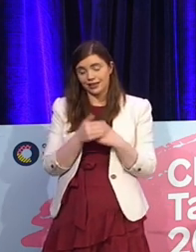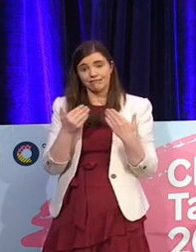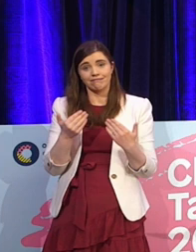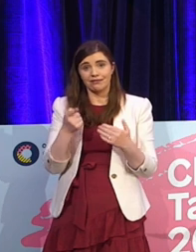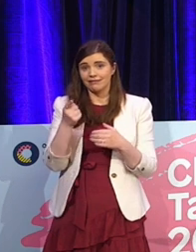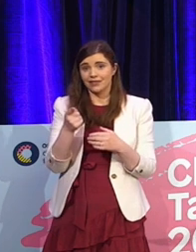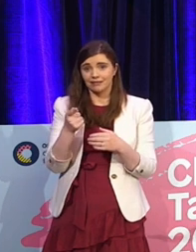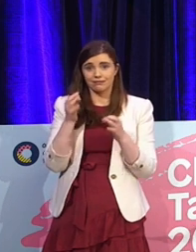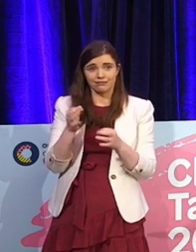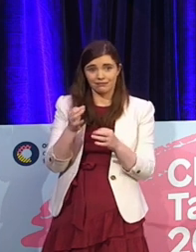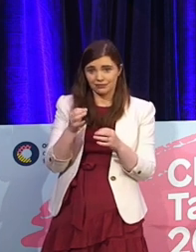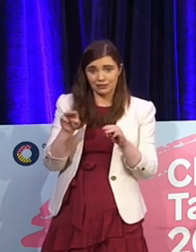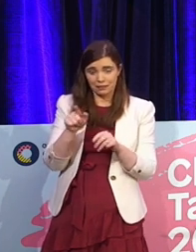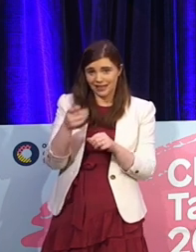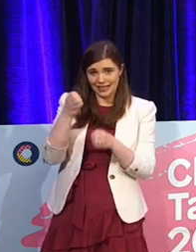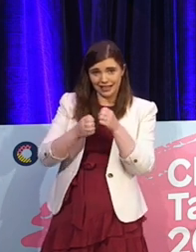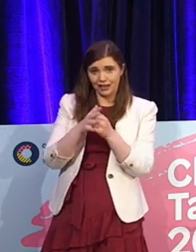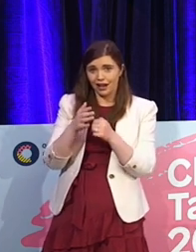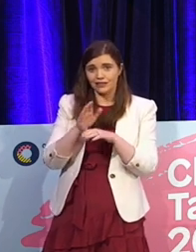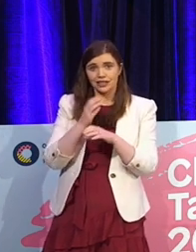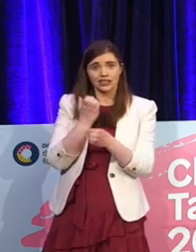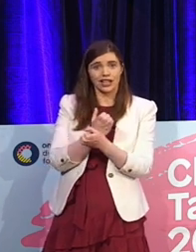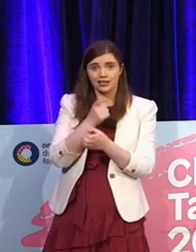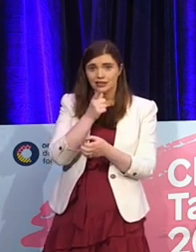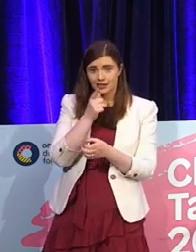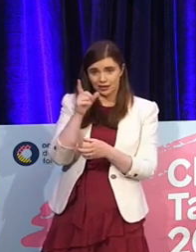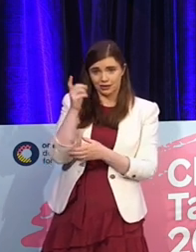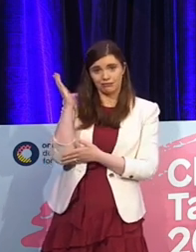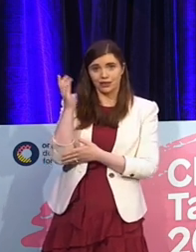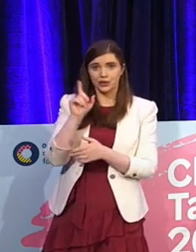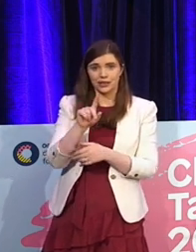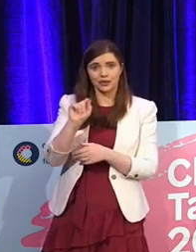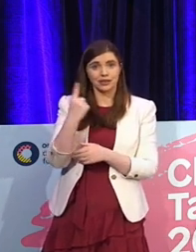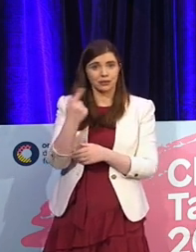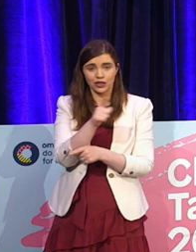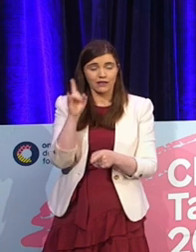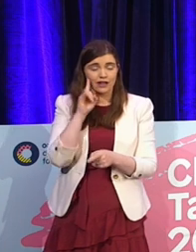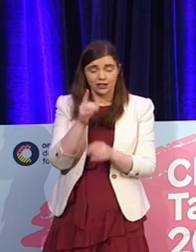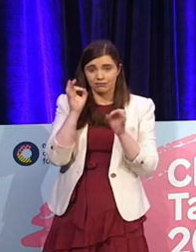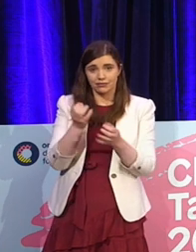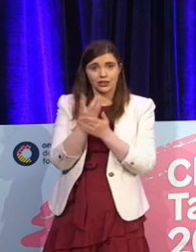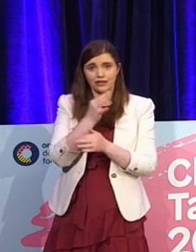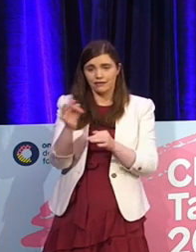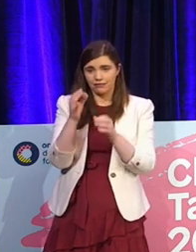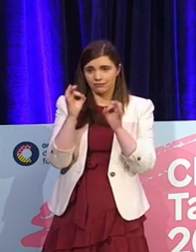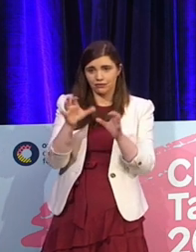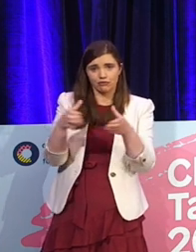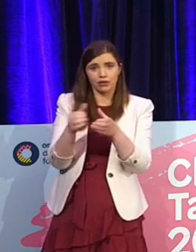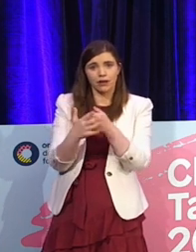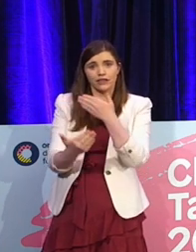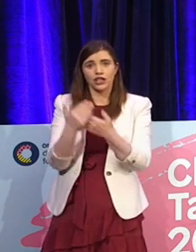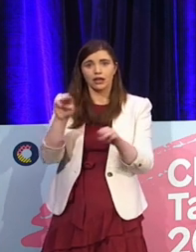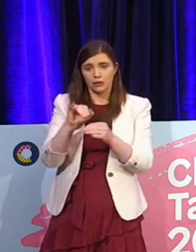to the close of Child Talks 2021. Today you've heard stories from an amazing group of young people who have spent the last